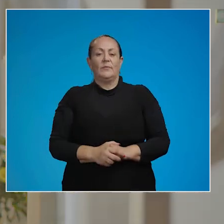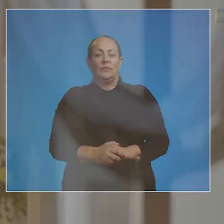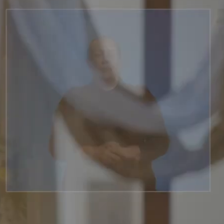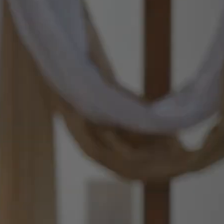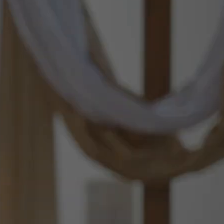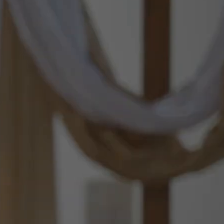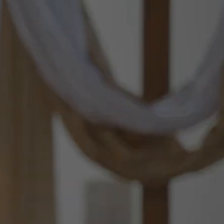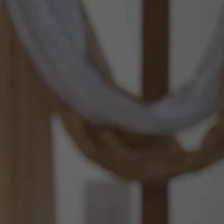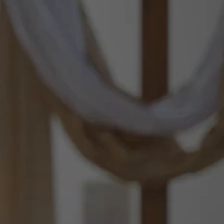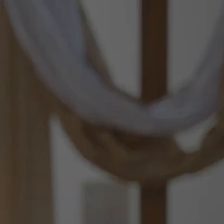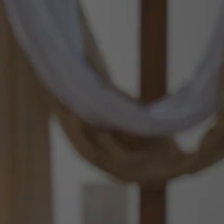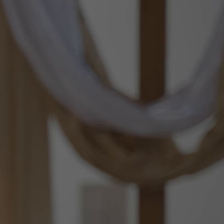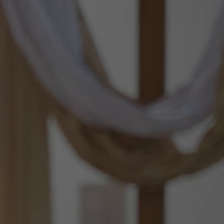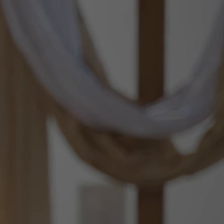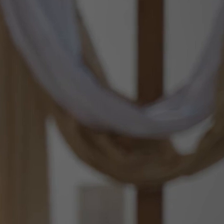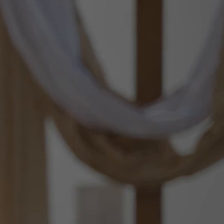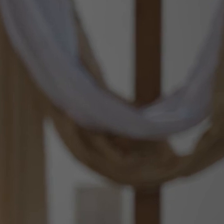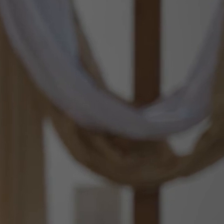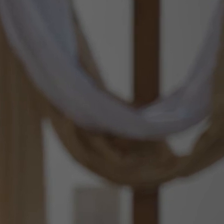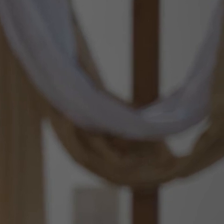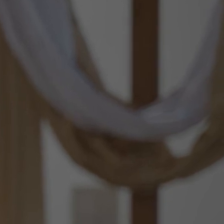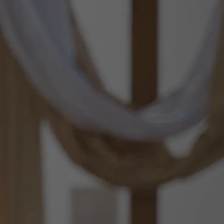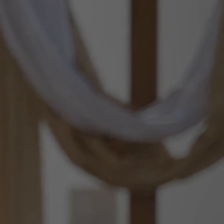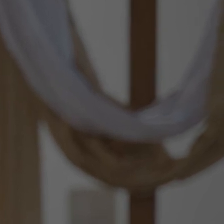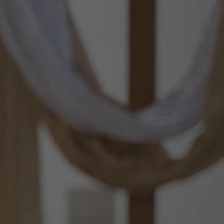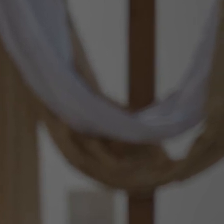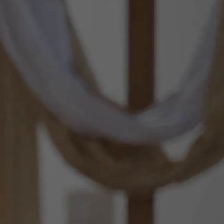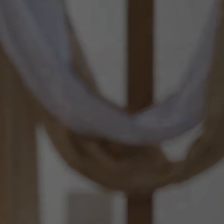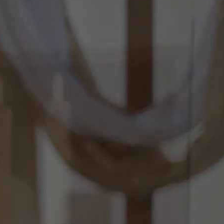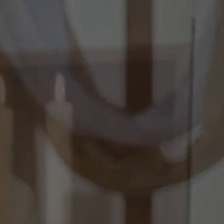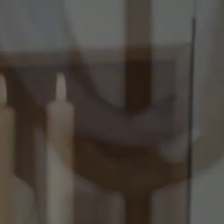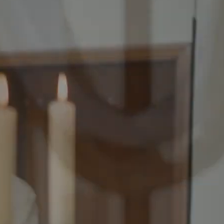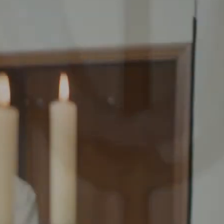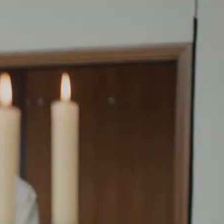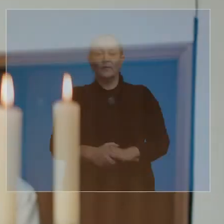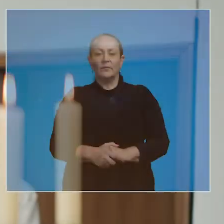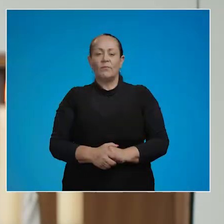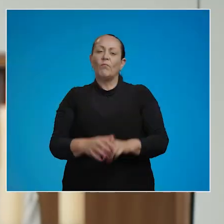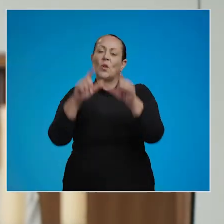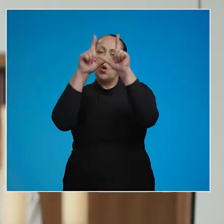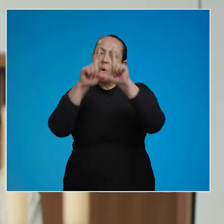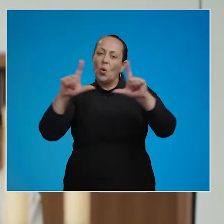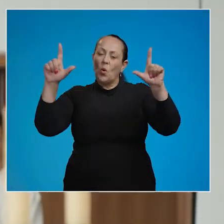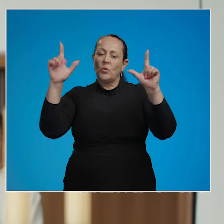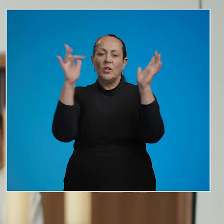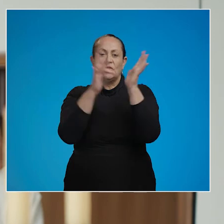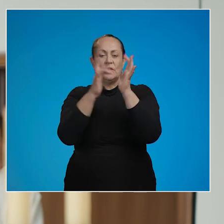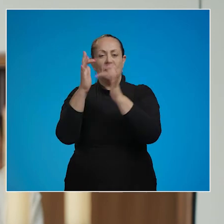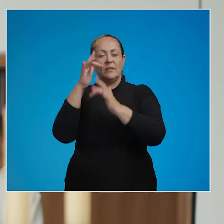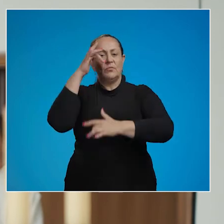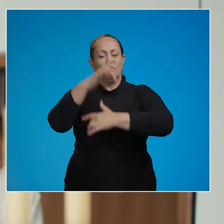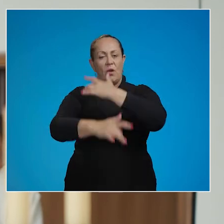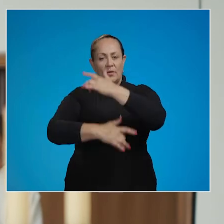for the kingdom the power and the glory be yours now and forever Lord Jesus